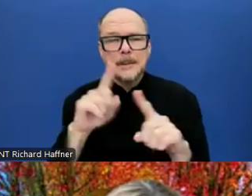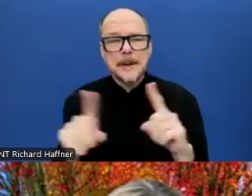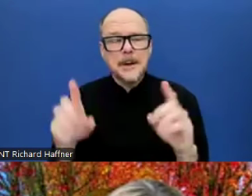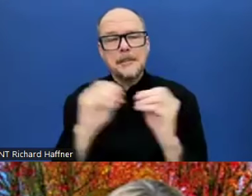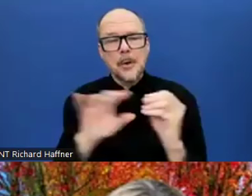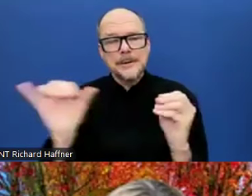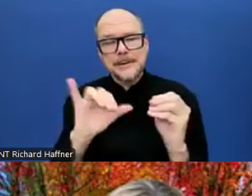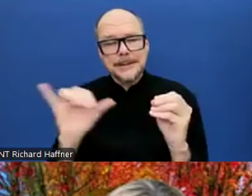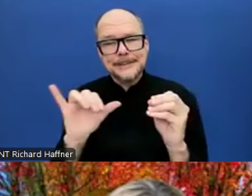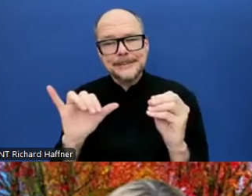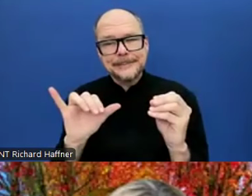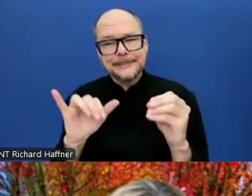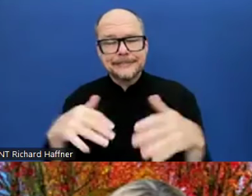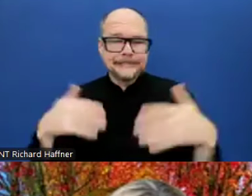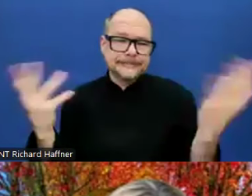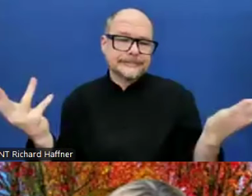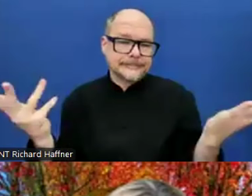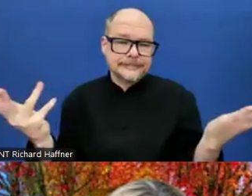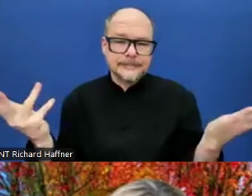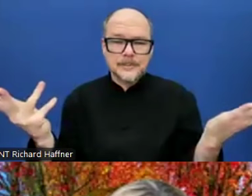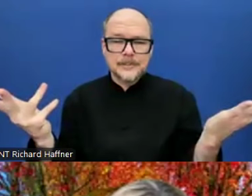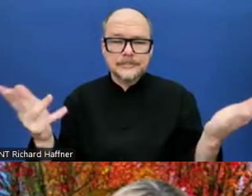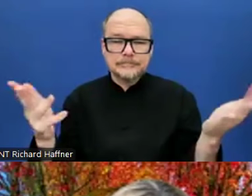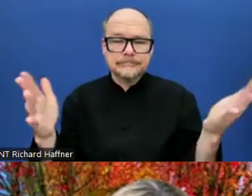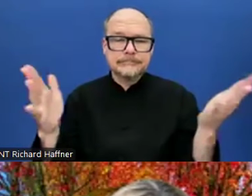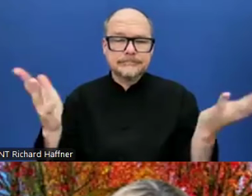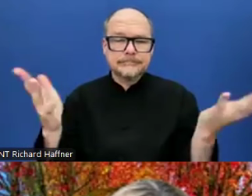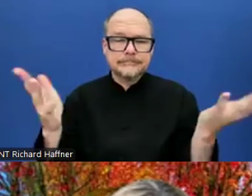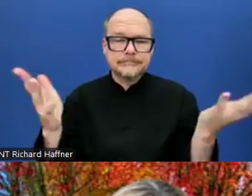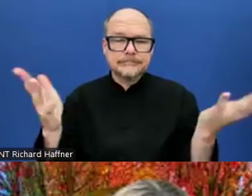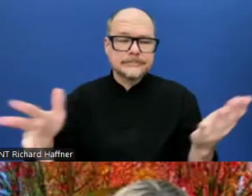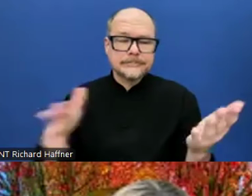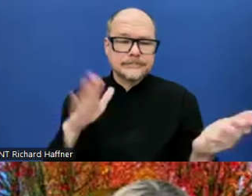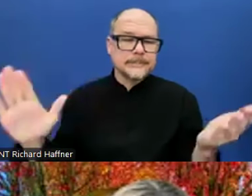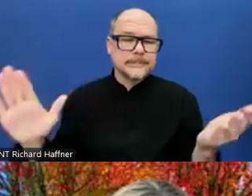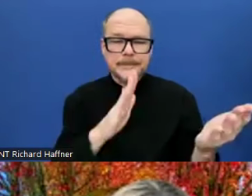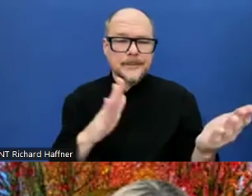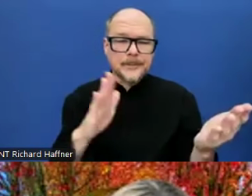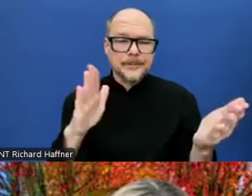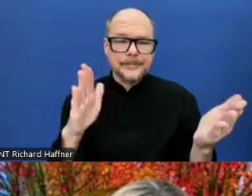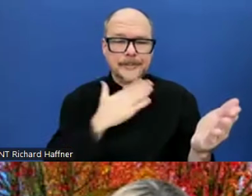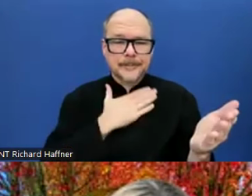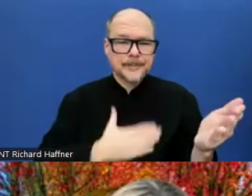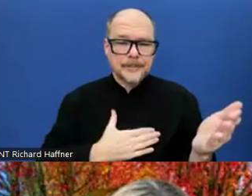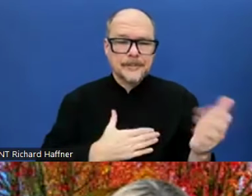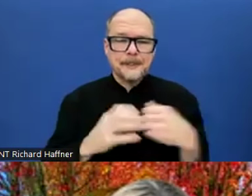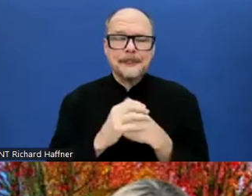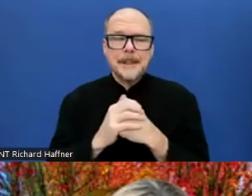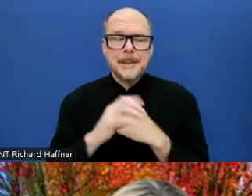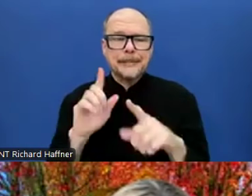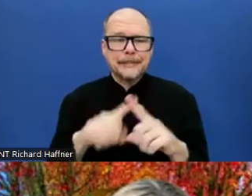as a body of decisions by this advisory committee. I'm hearing